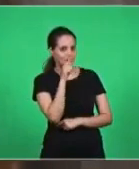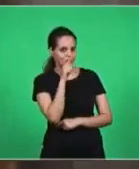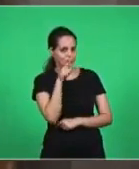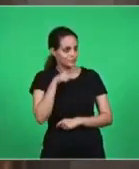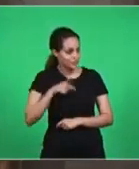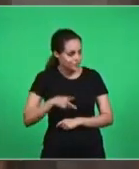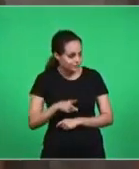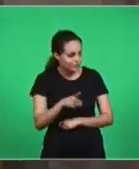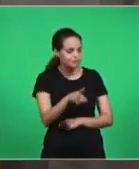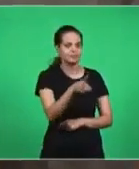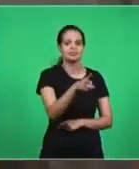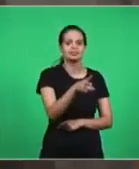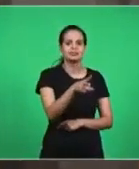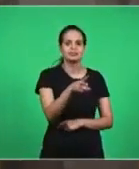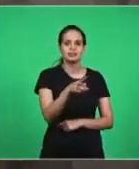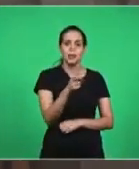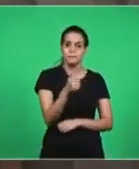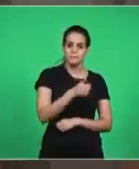Gilson.